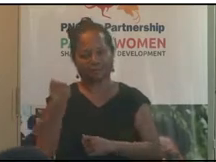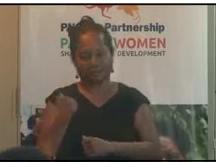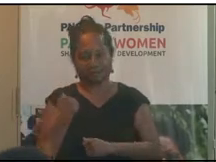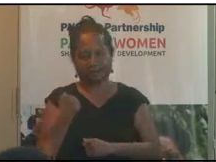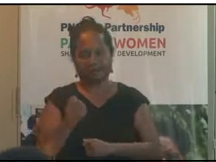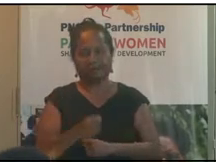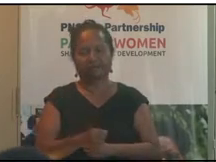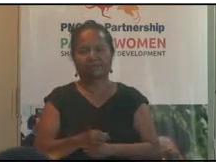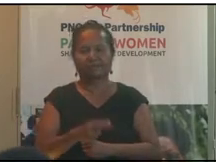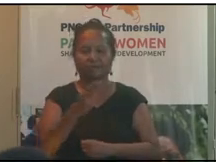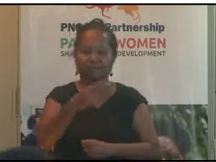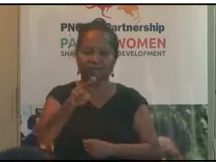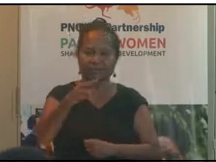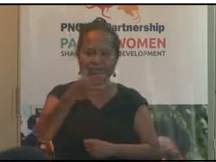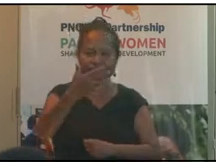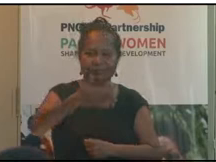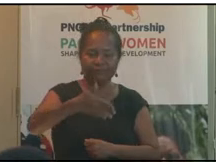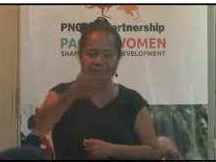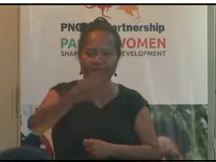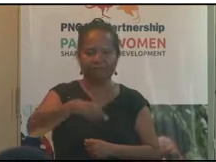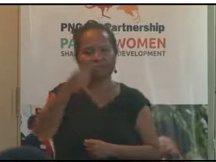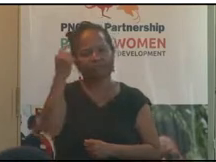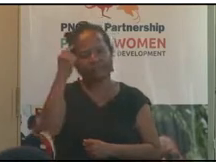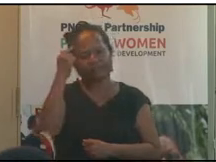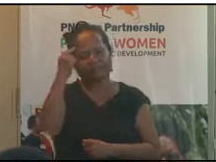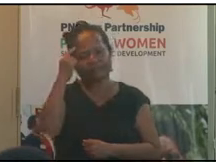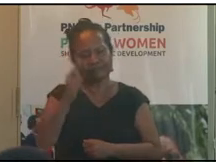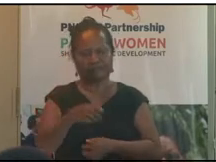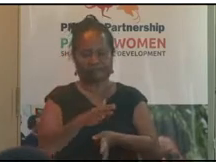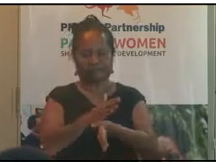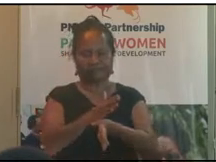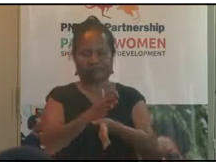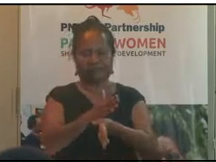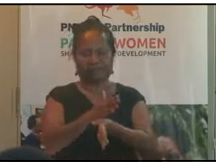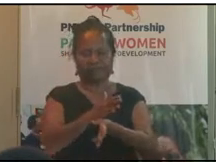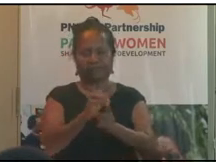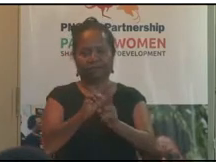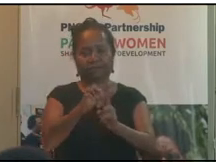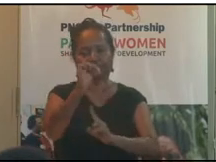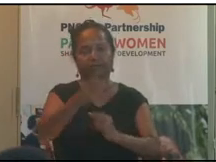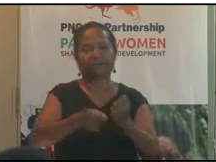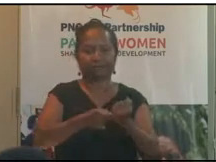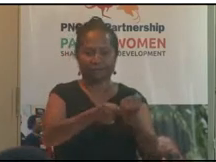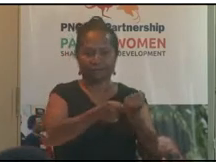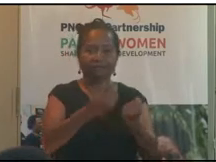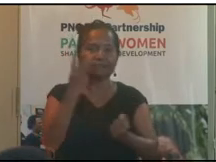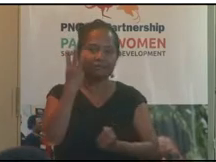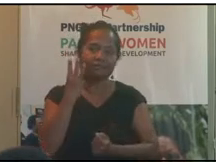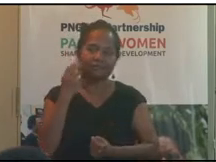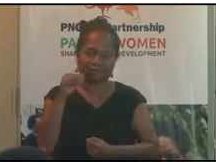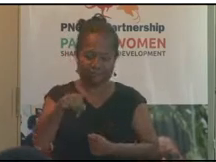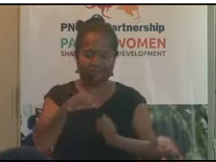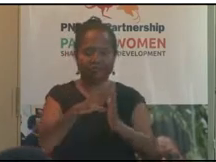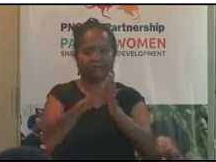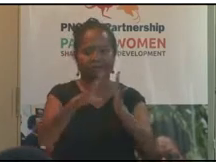Carcass Award in 2015 in recognition of his efforts in supporting and promoting the women of Papua New